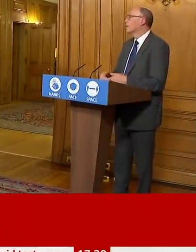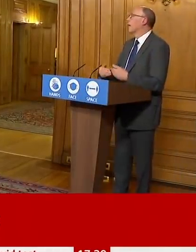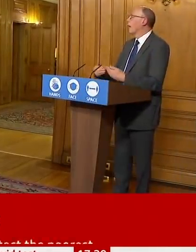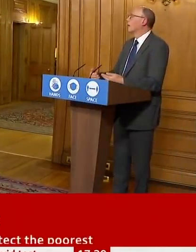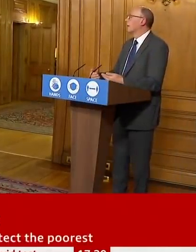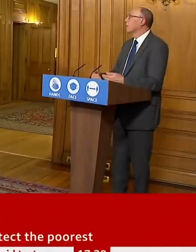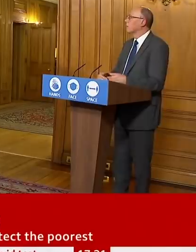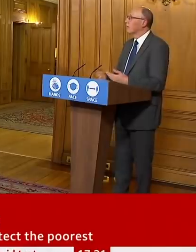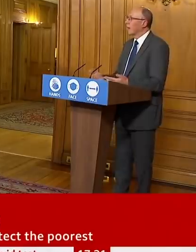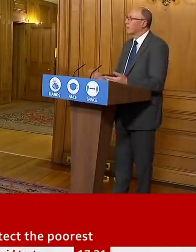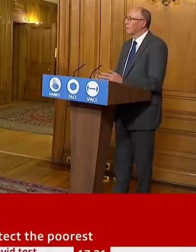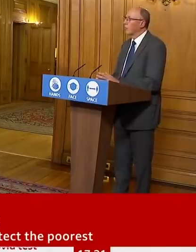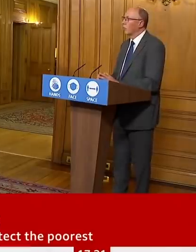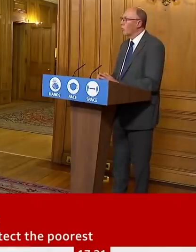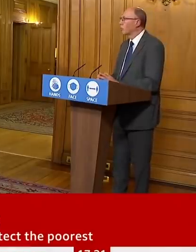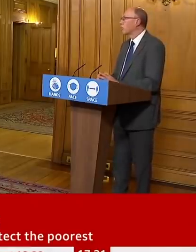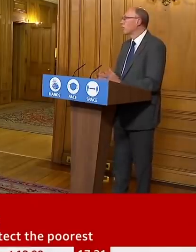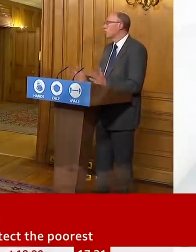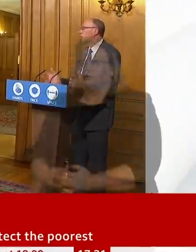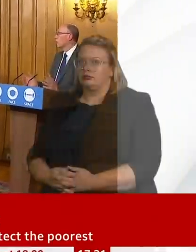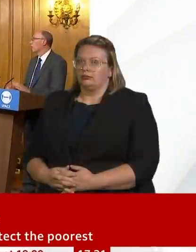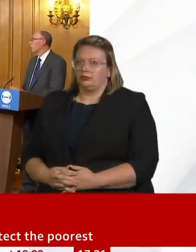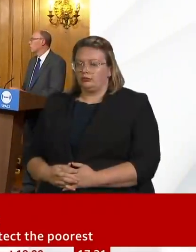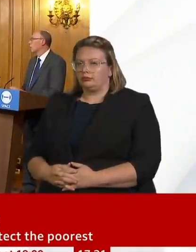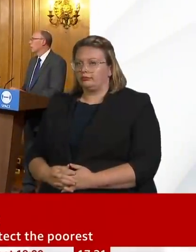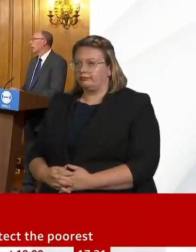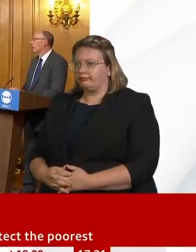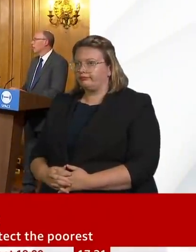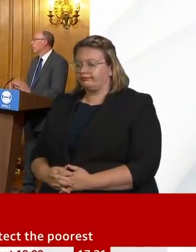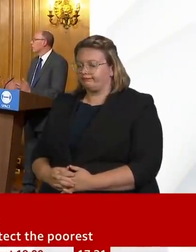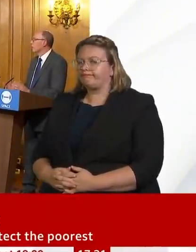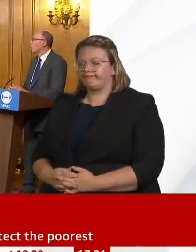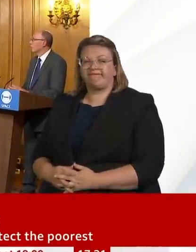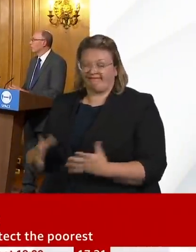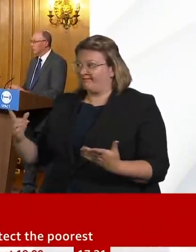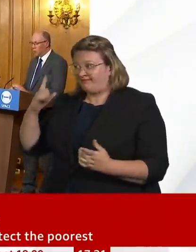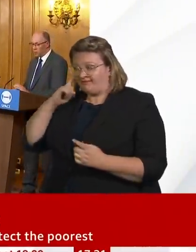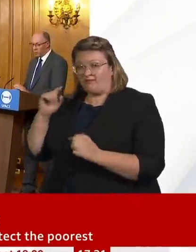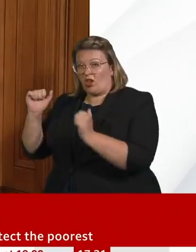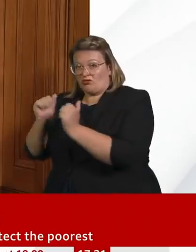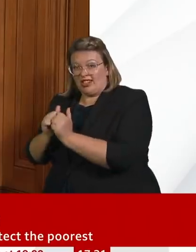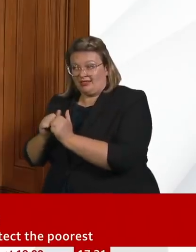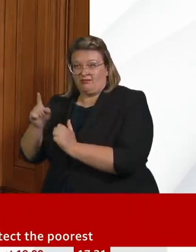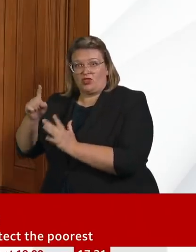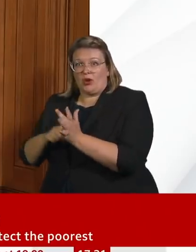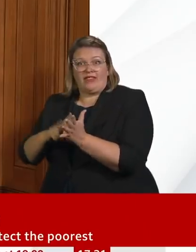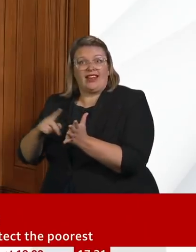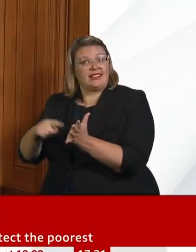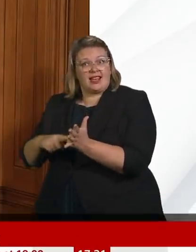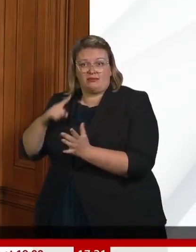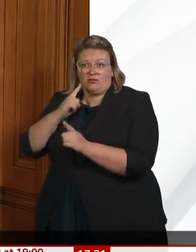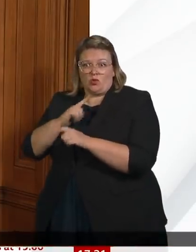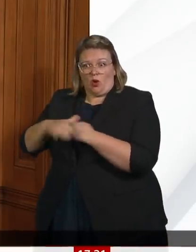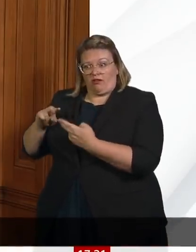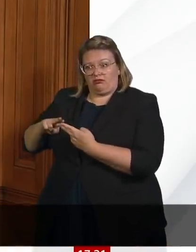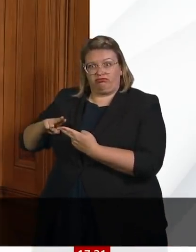plays directly into the effects on hospital admissions and hospital and patients in hospital. So we have